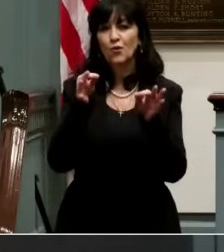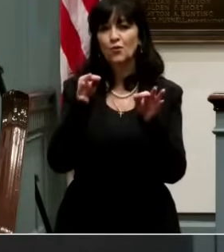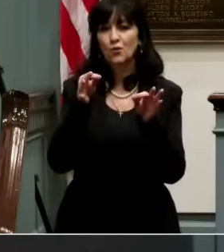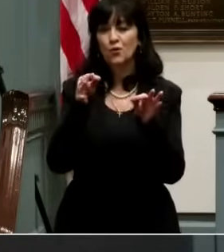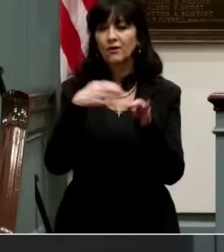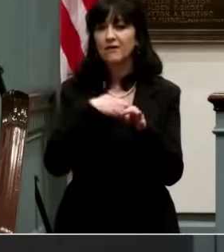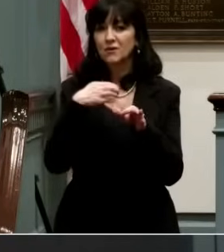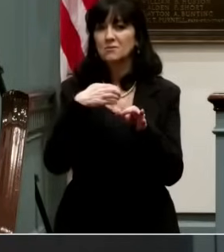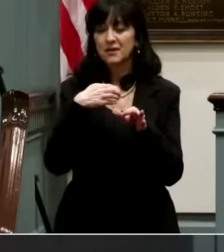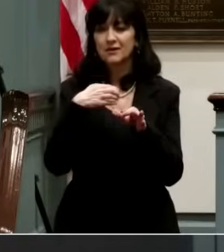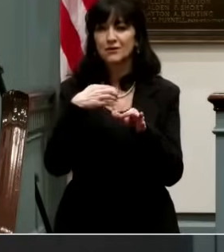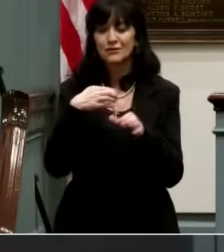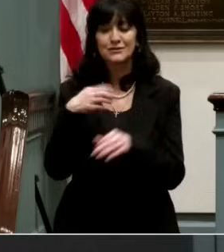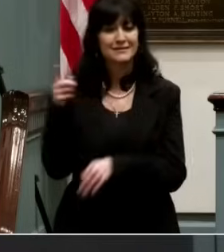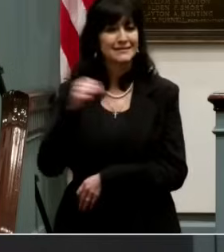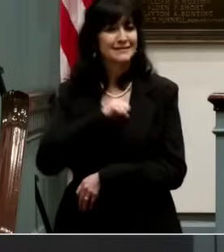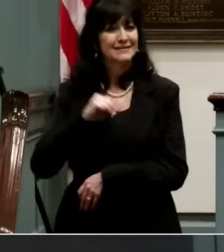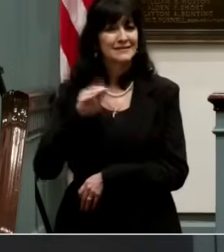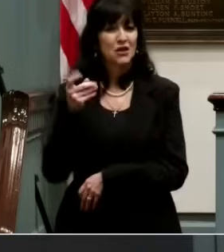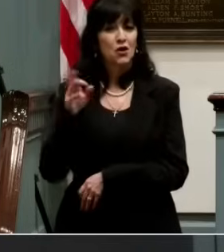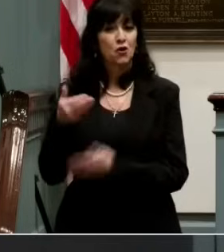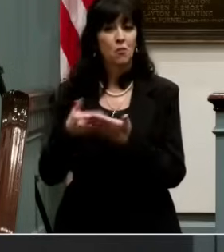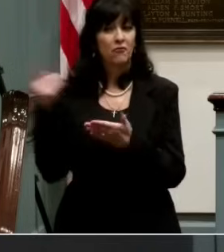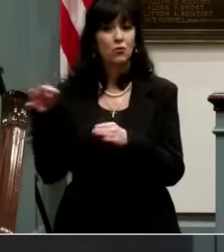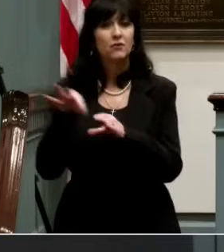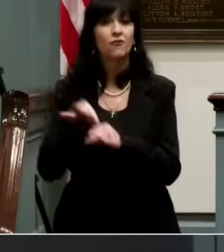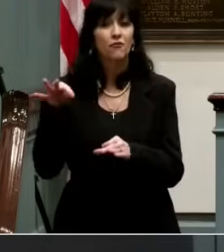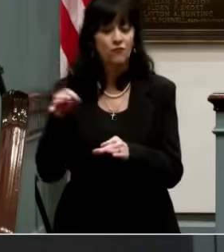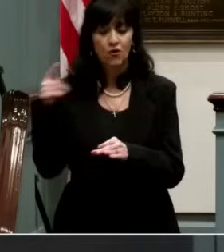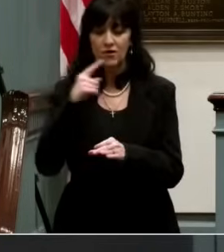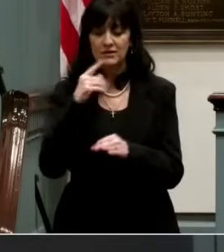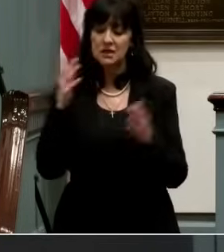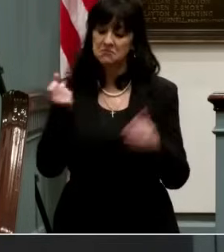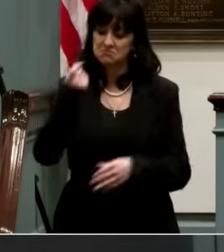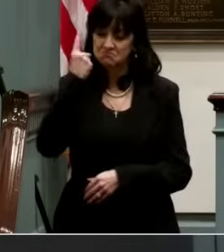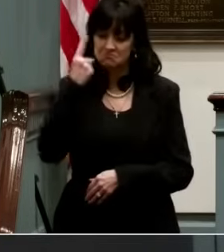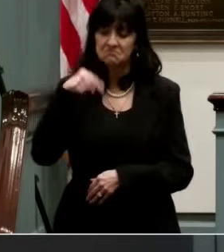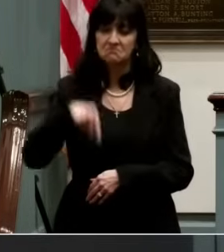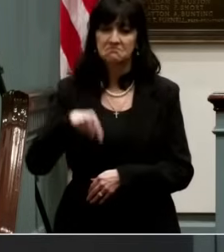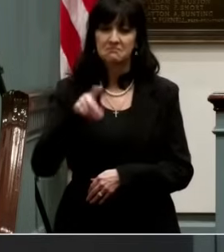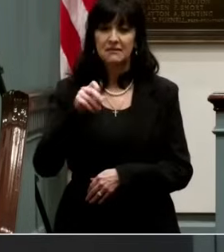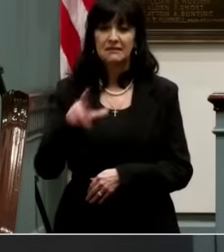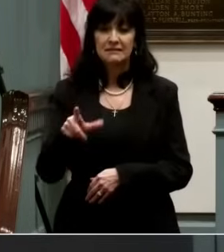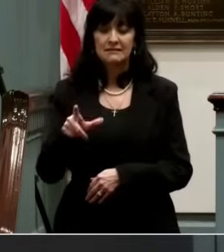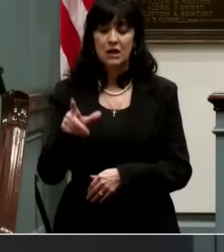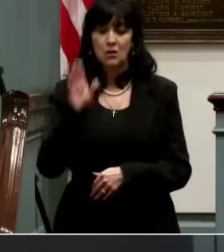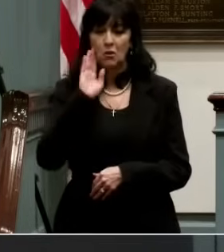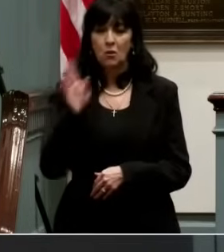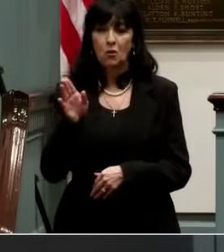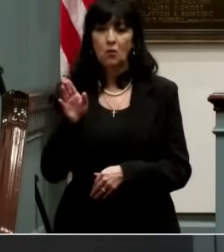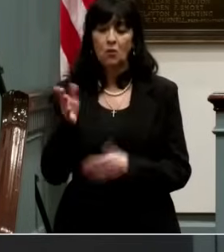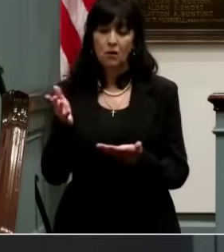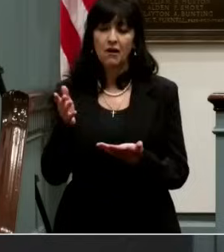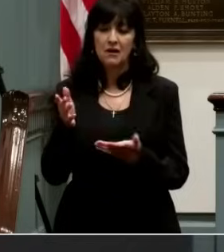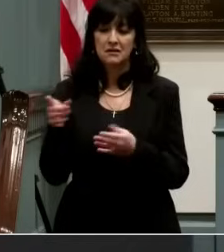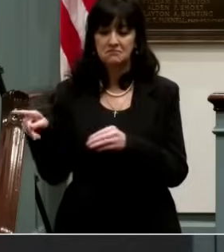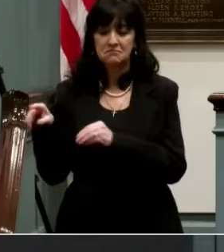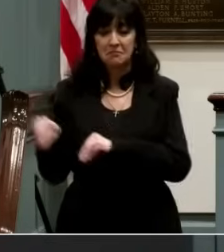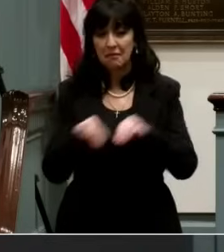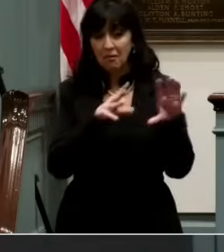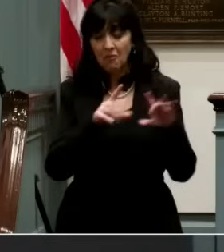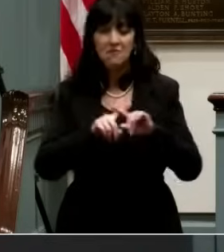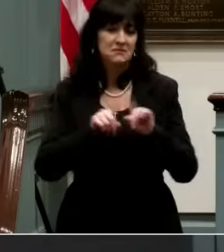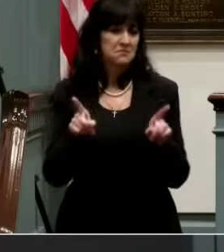Appeals. As Senator Carper said before his vote, Delaware's loss is our country's gain. Please join me in